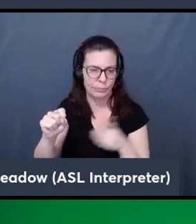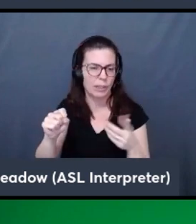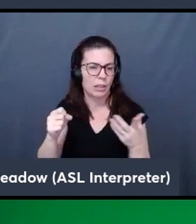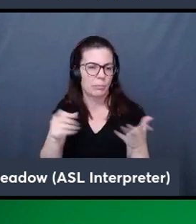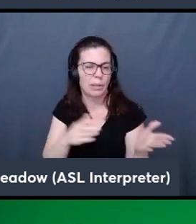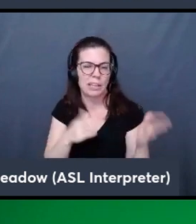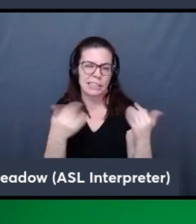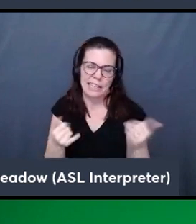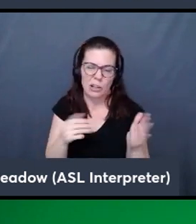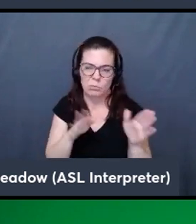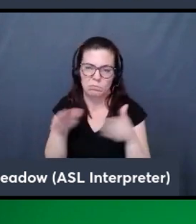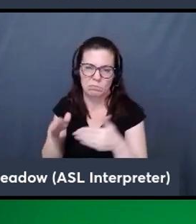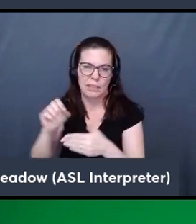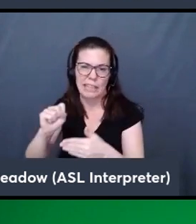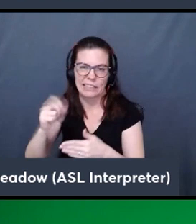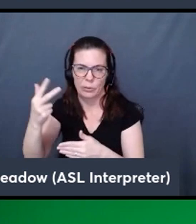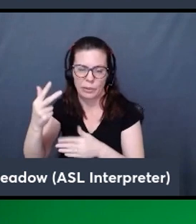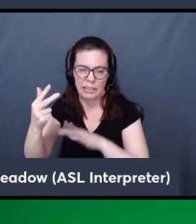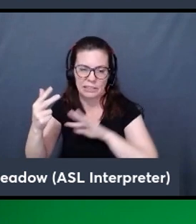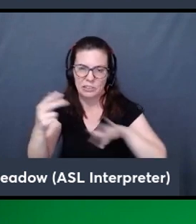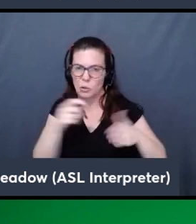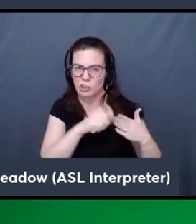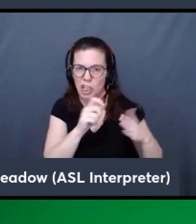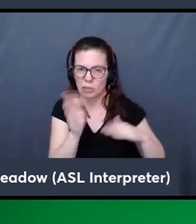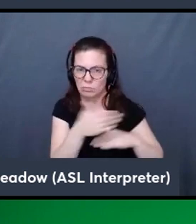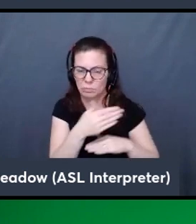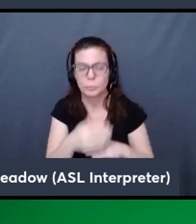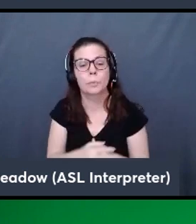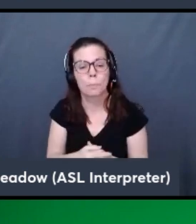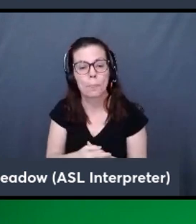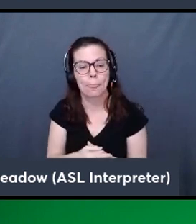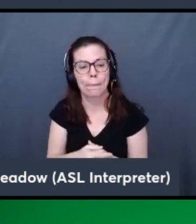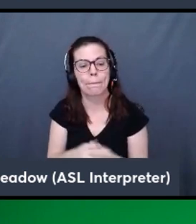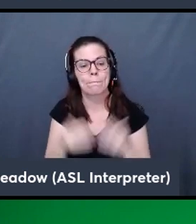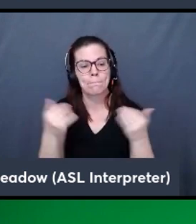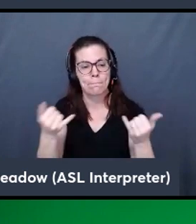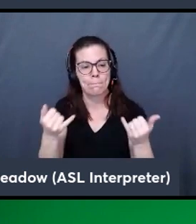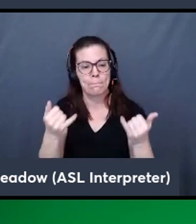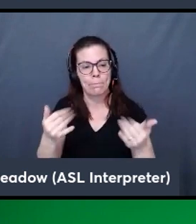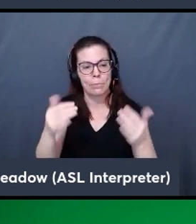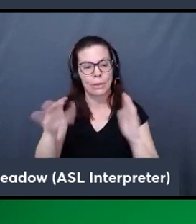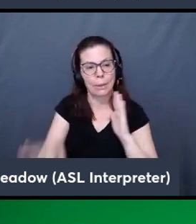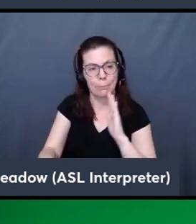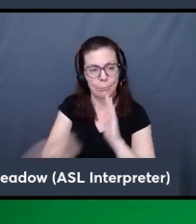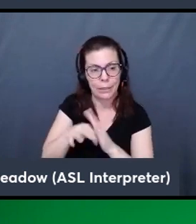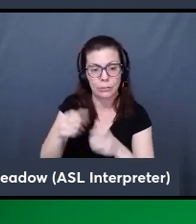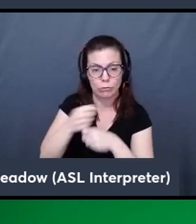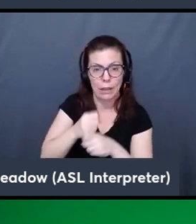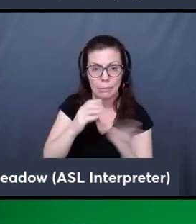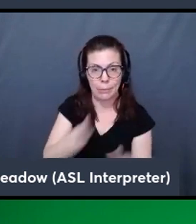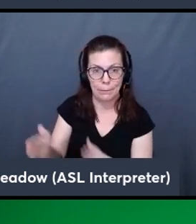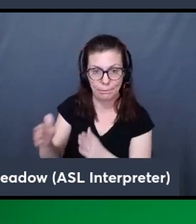only about S3, so I'll not check this box. And then I'll select Create Plan.